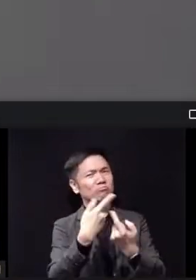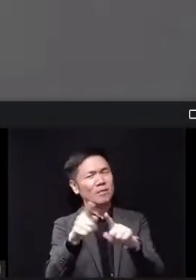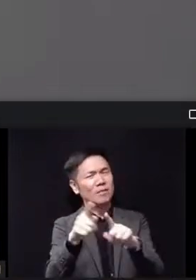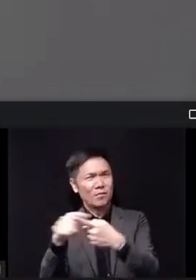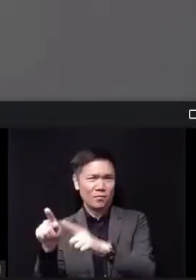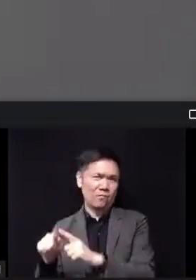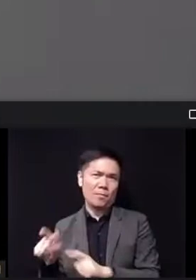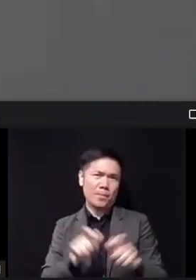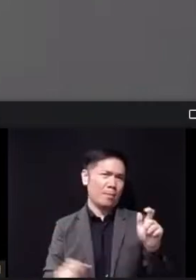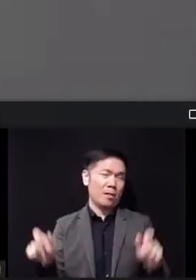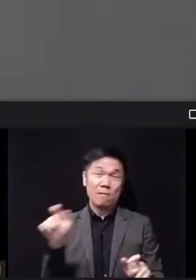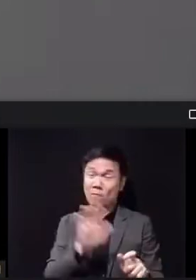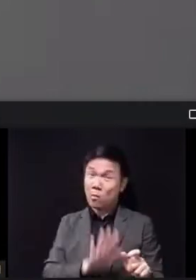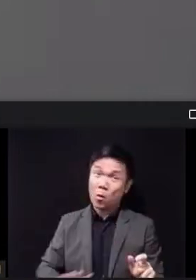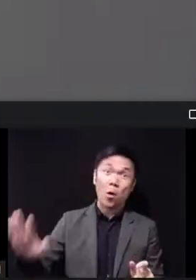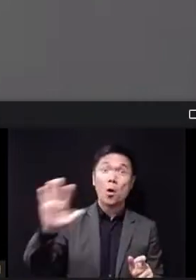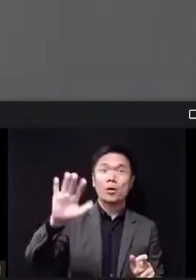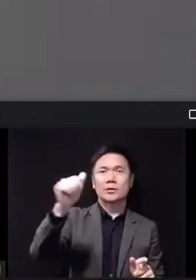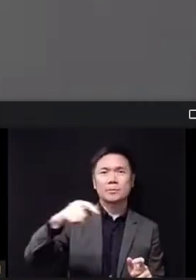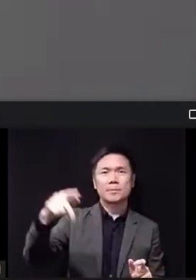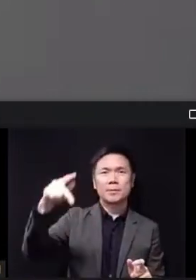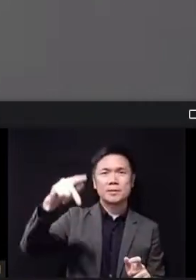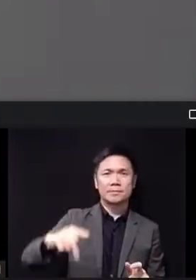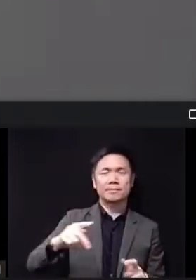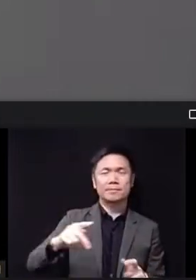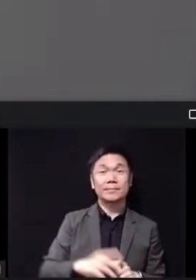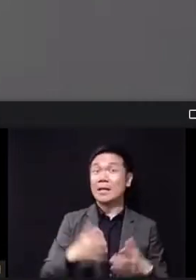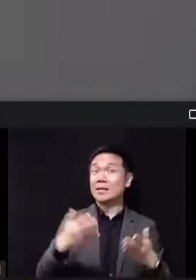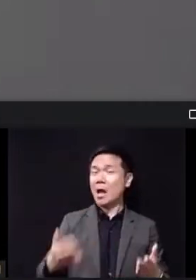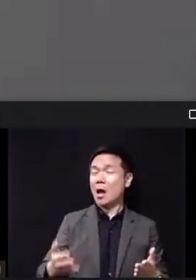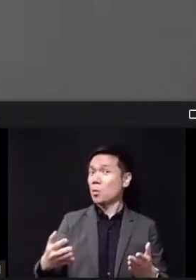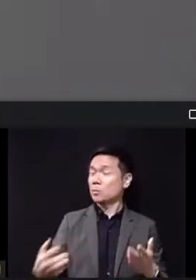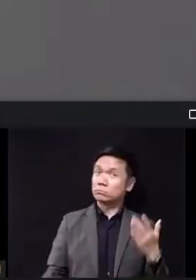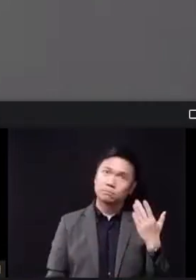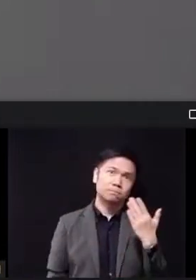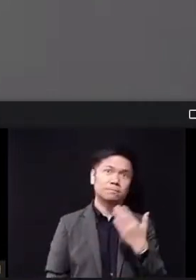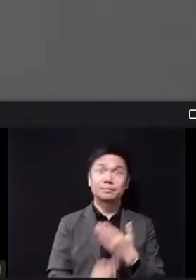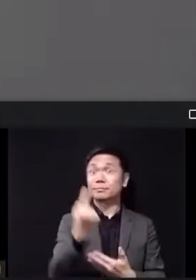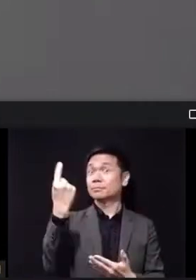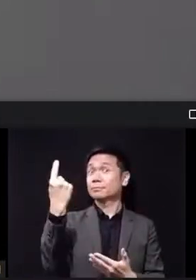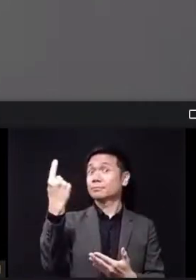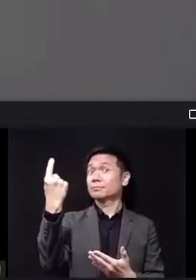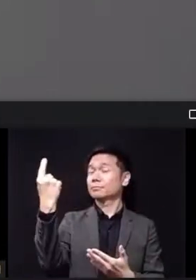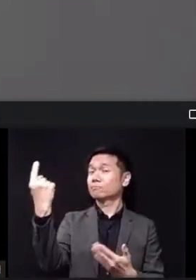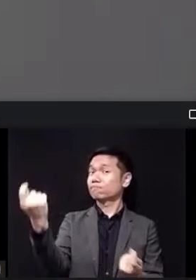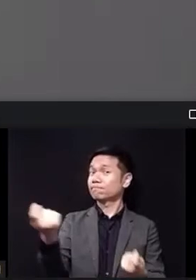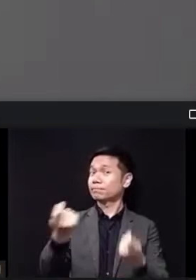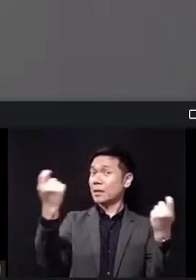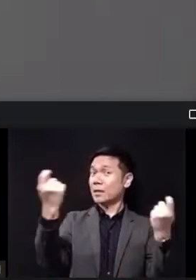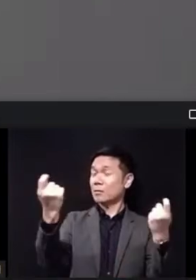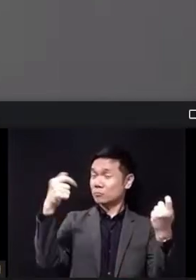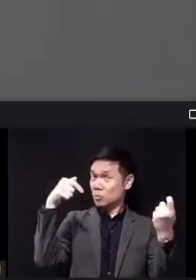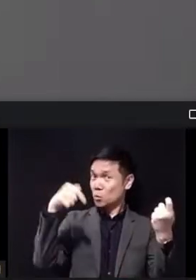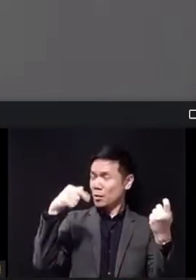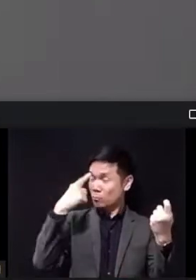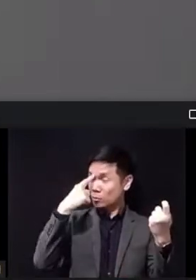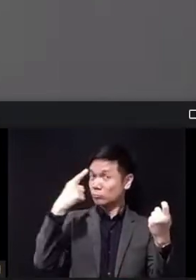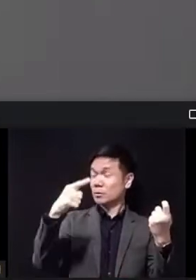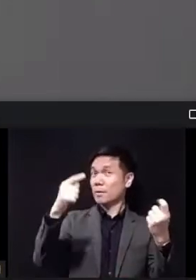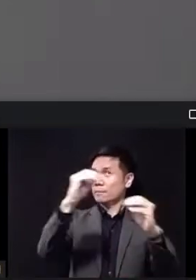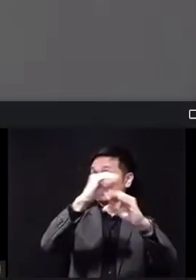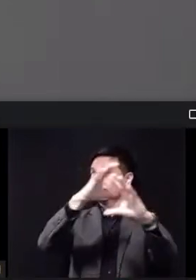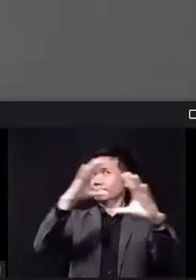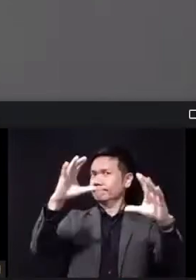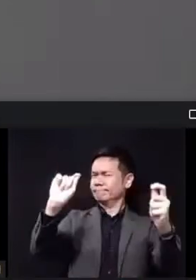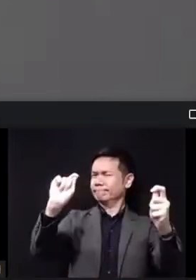home. Today, we are making history. We are doing this by shaping the future. Even